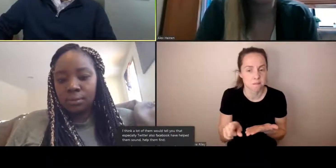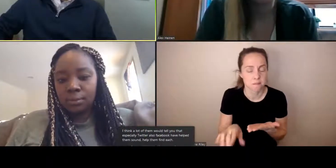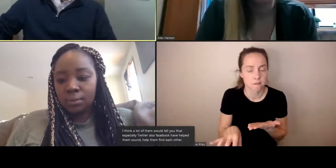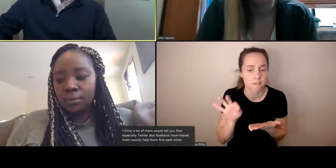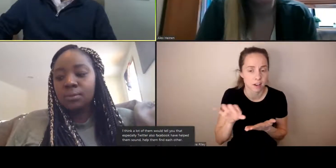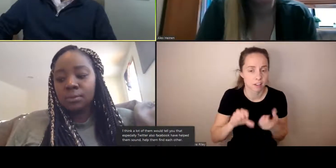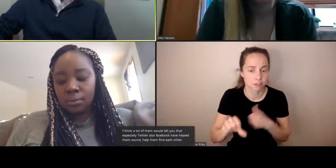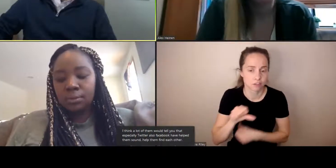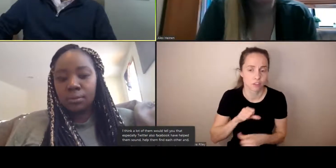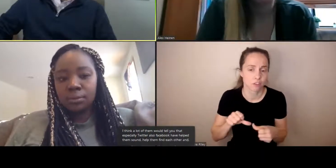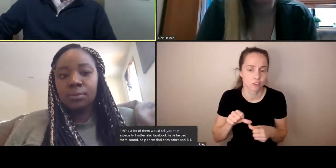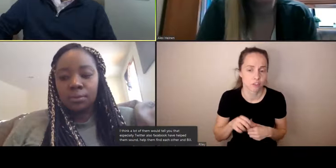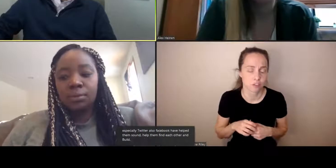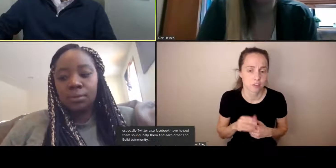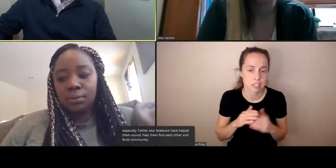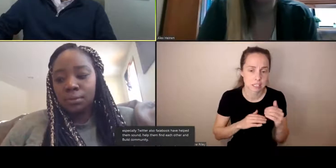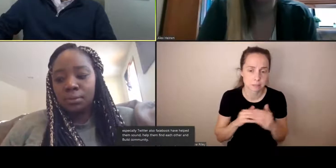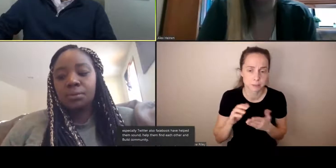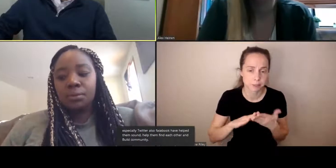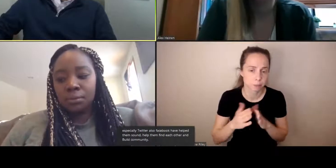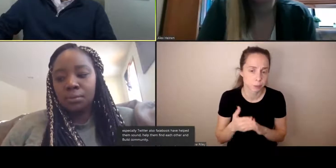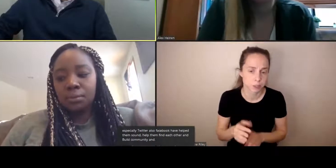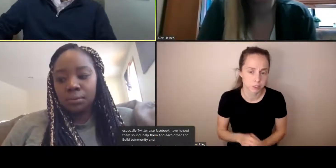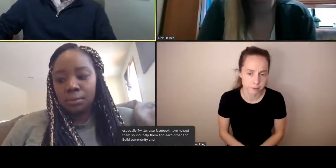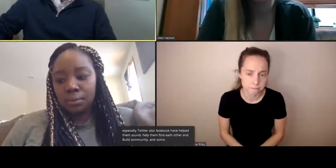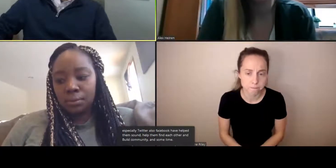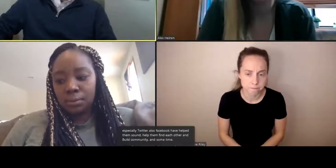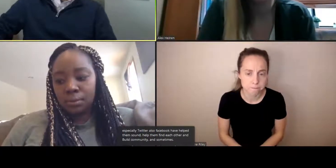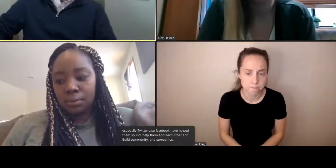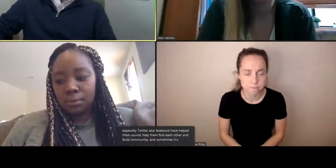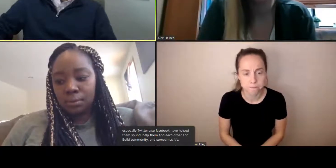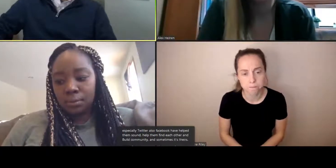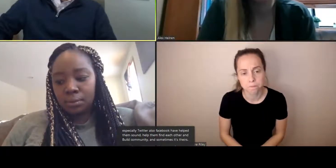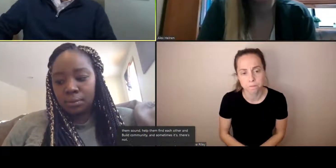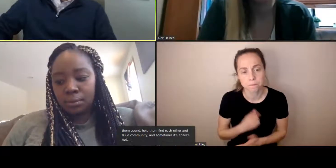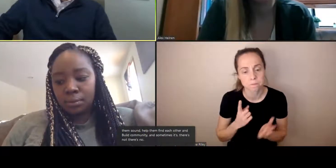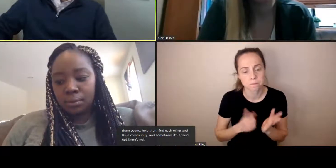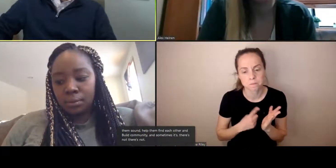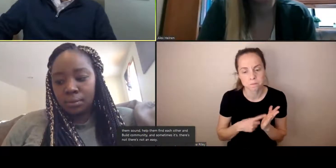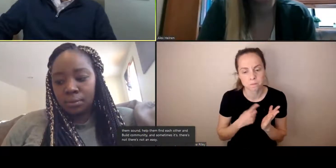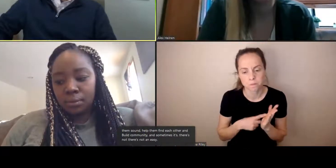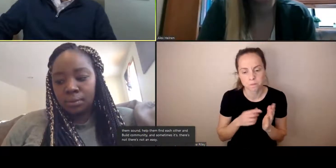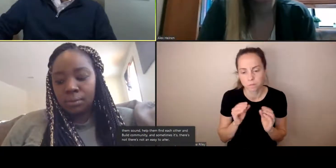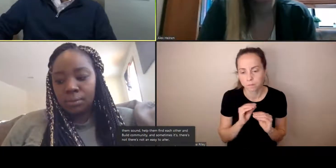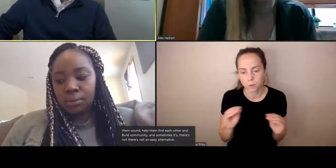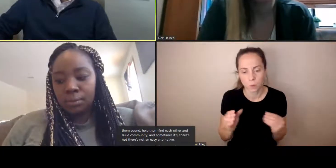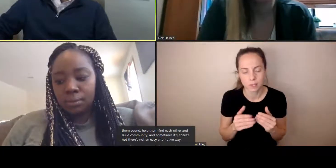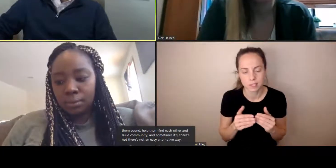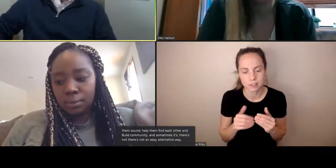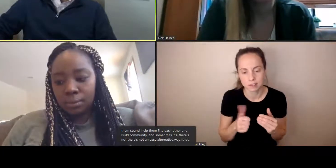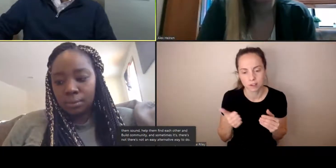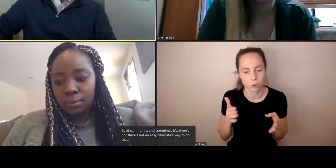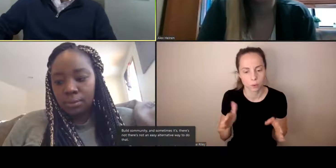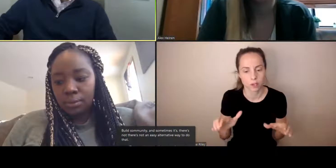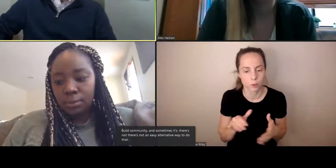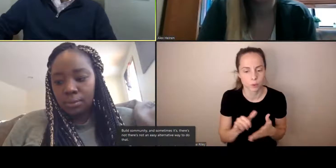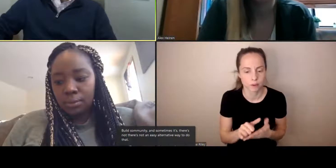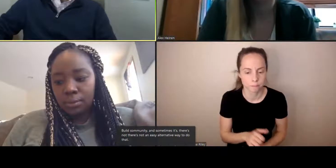each other and build community. And sometimes there's not an easy alternative way to do that.